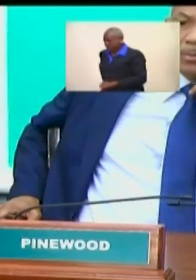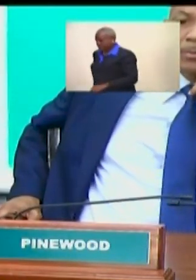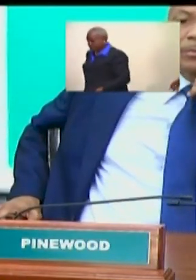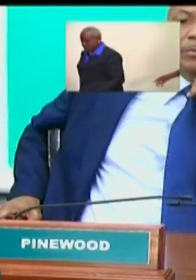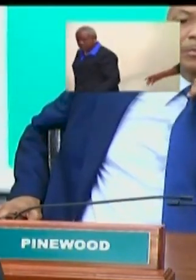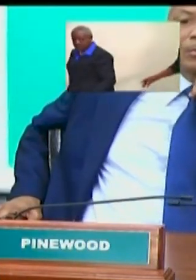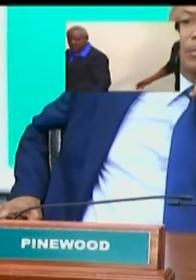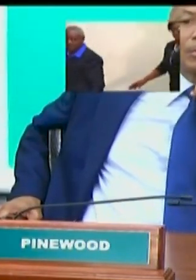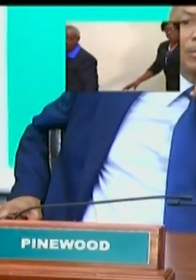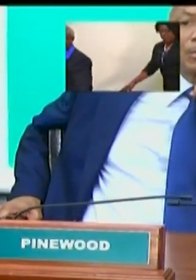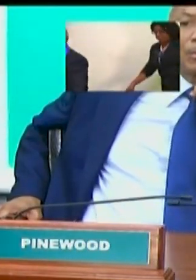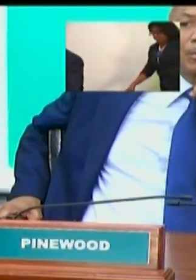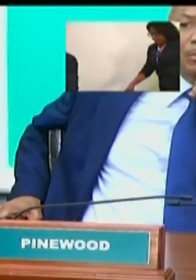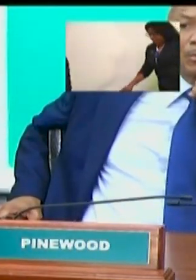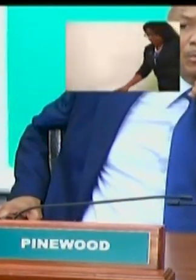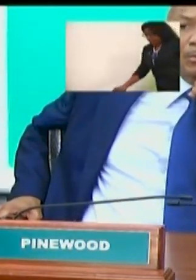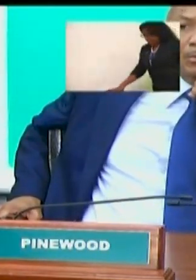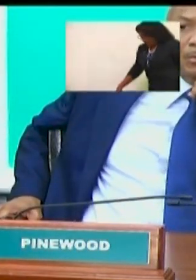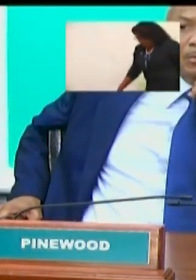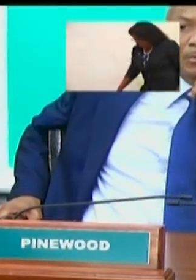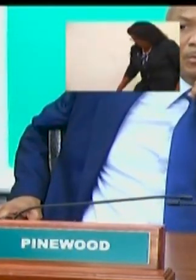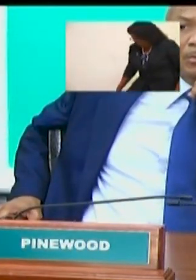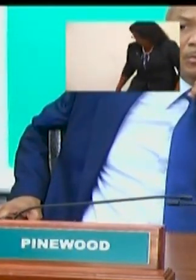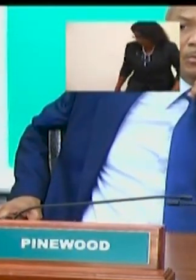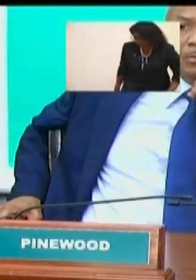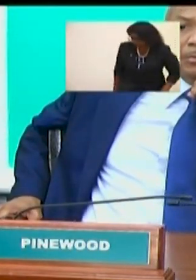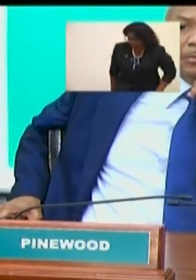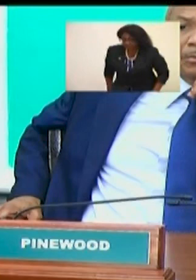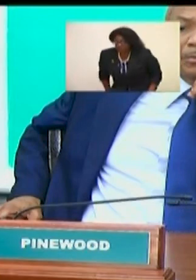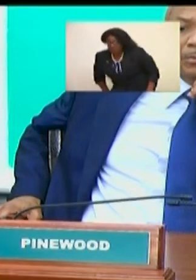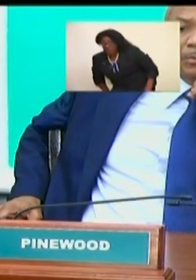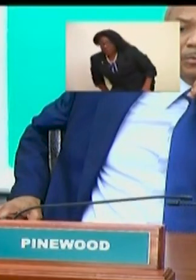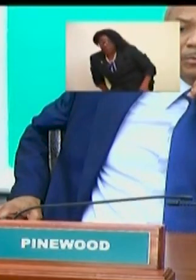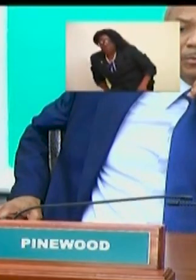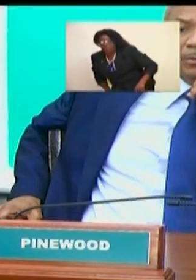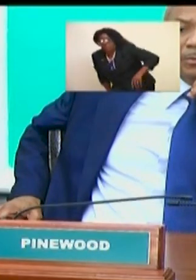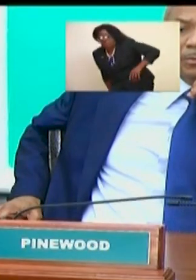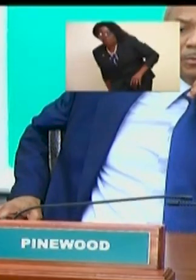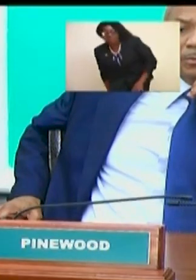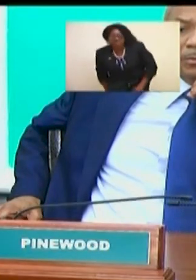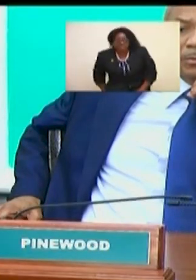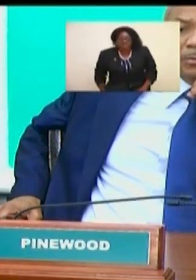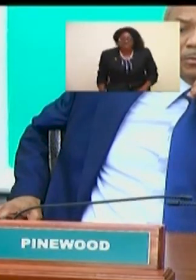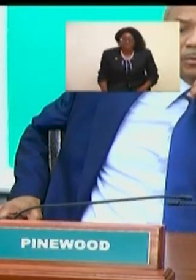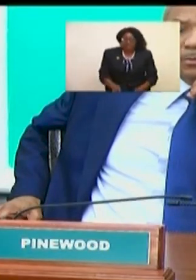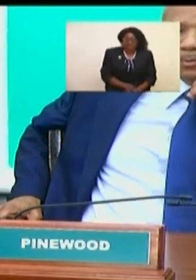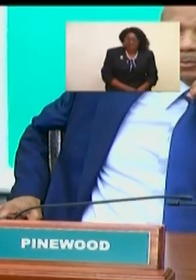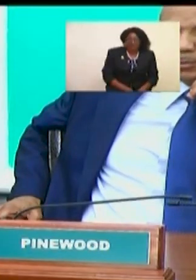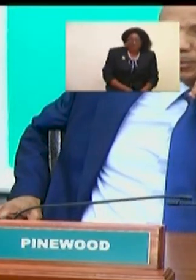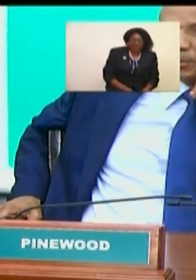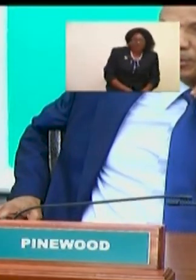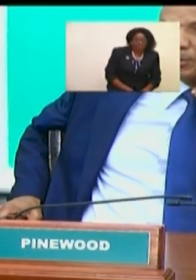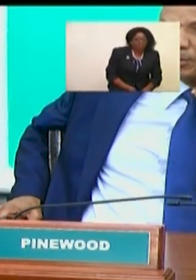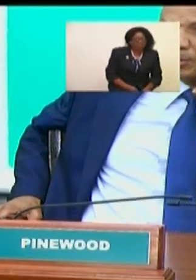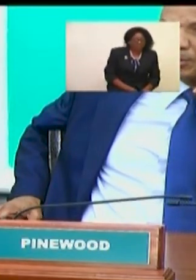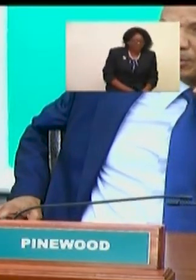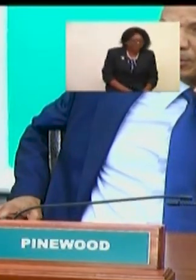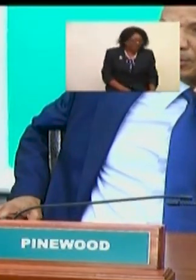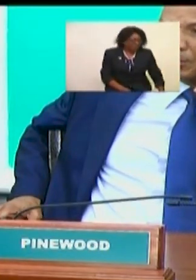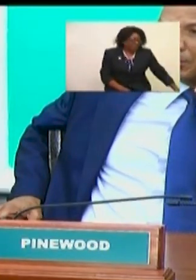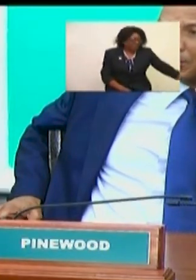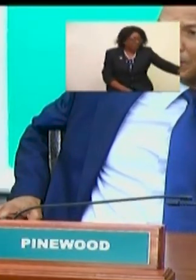saying is that the report confirms. Right? The report confirms